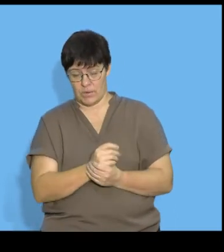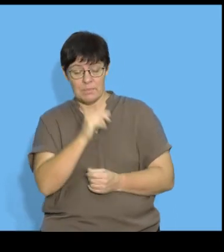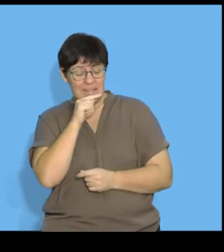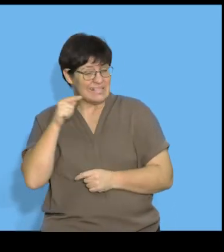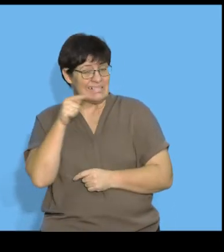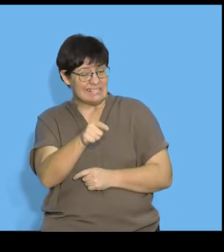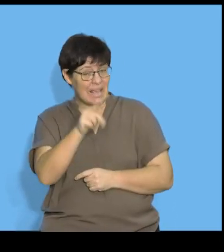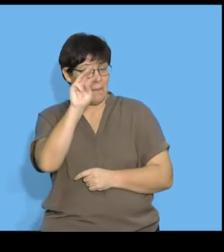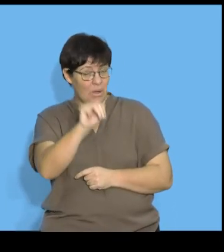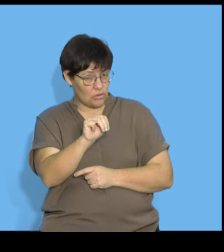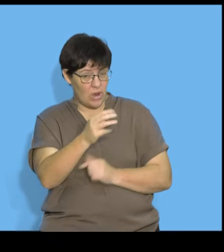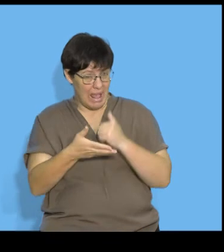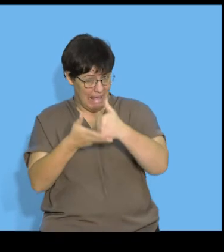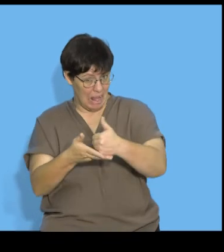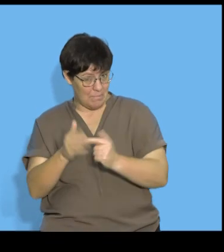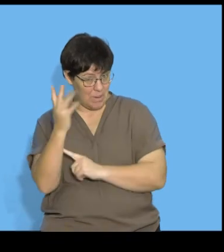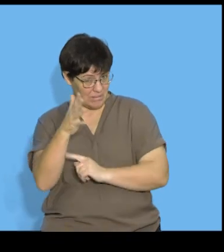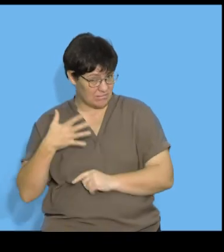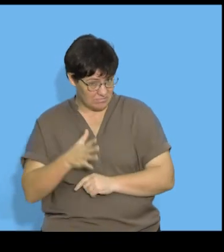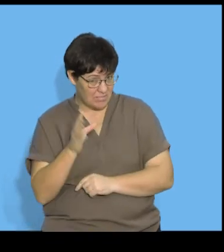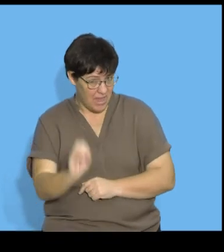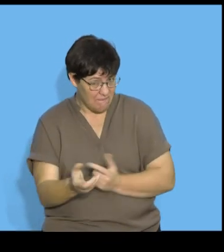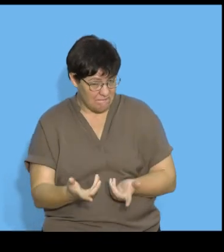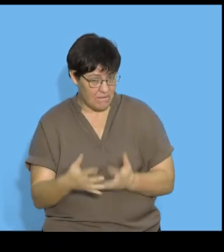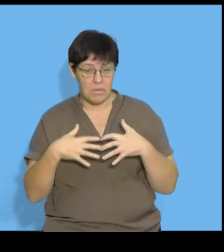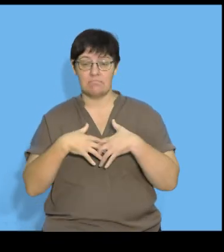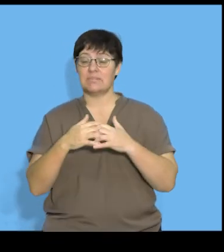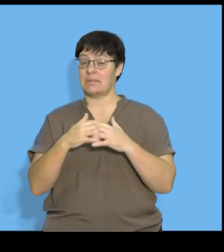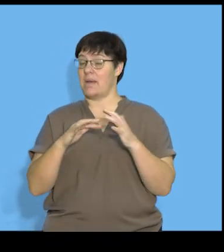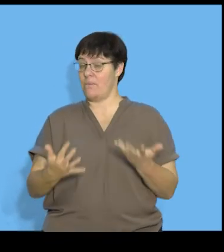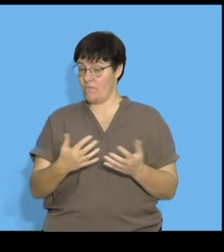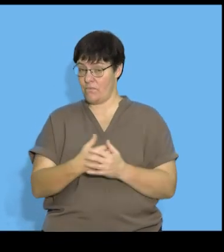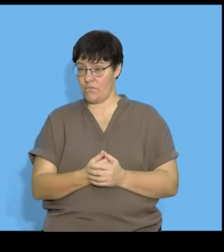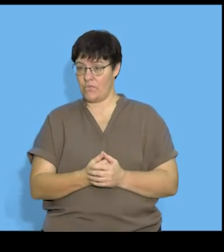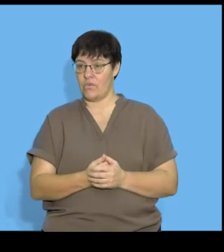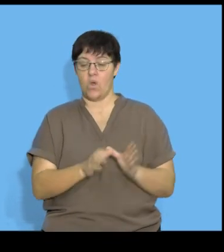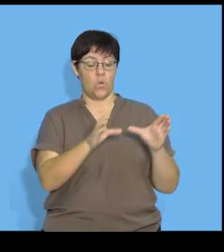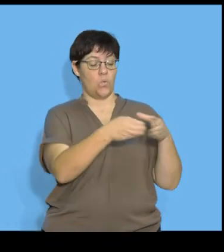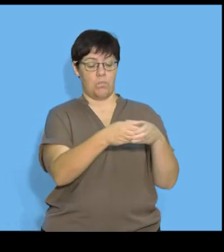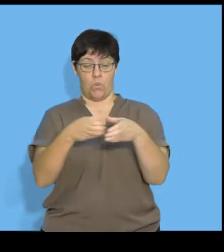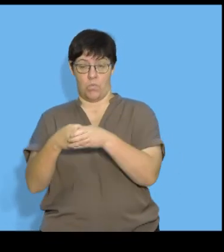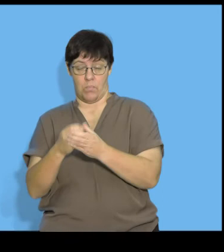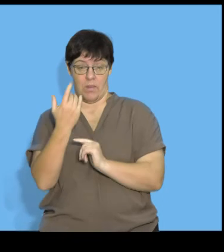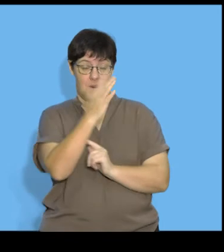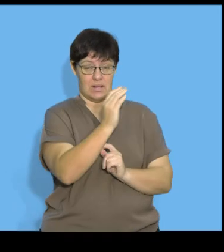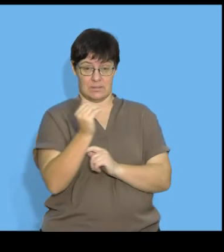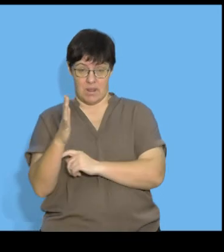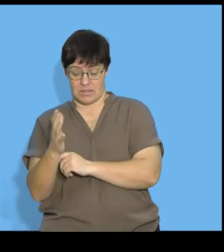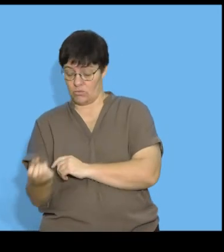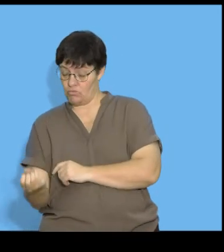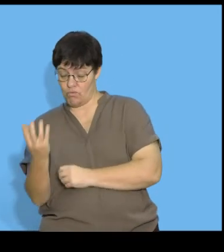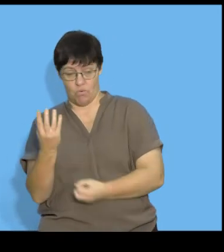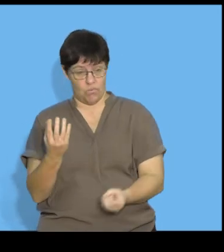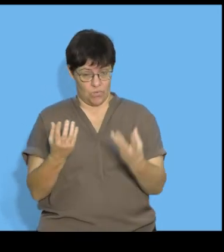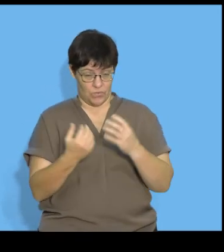mycorrhiza help plants? How did I set it up? I had 2 groups of plants that were grown,